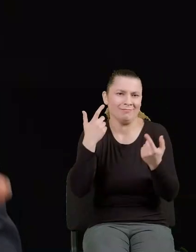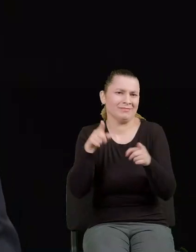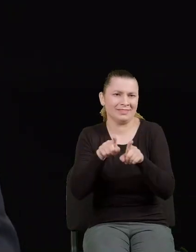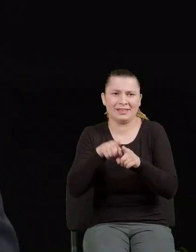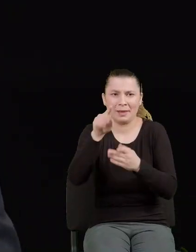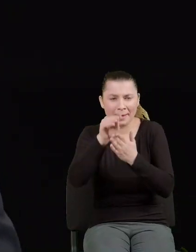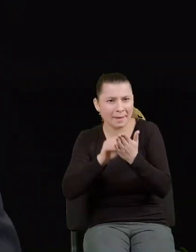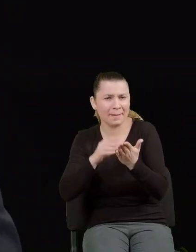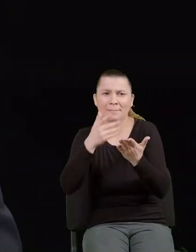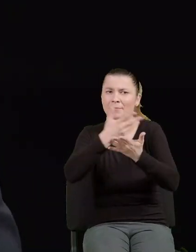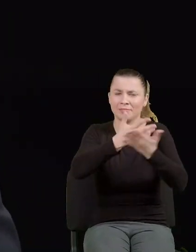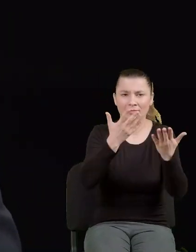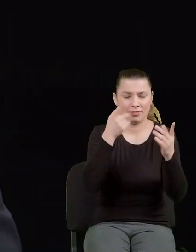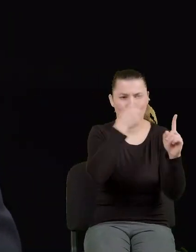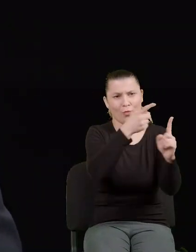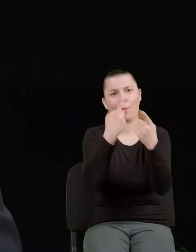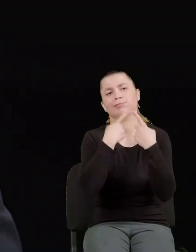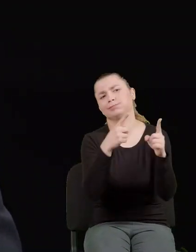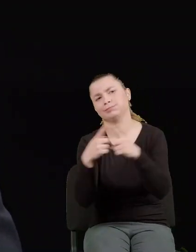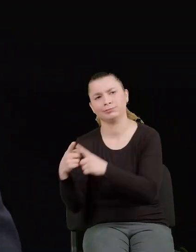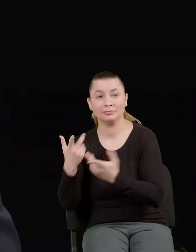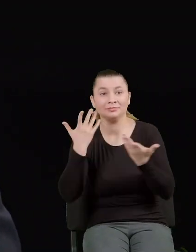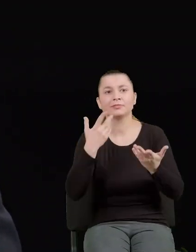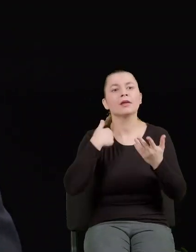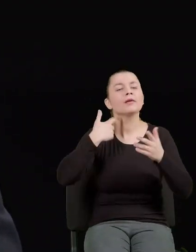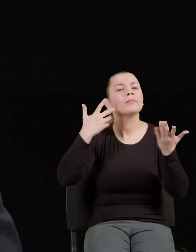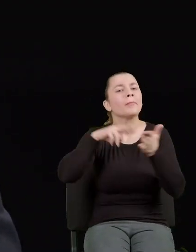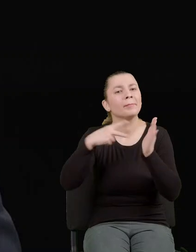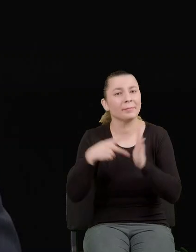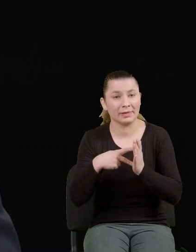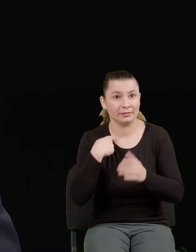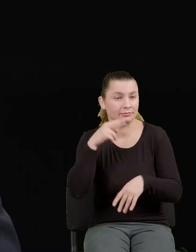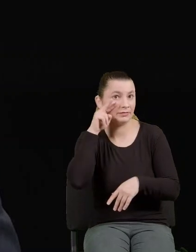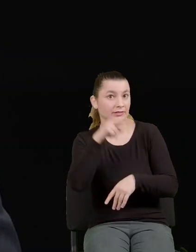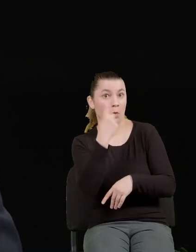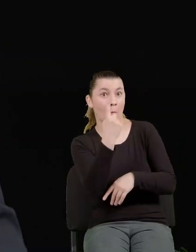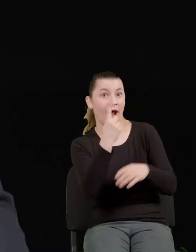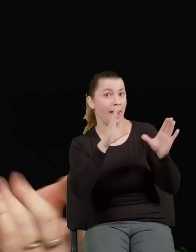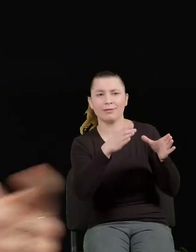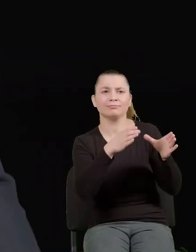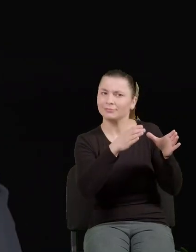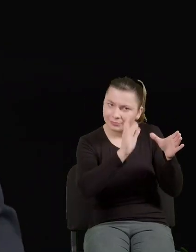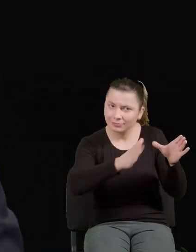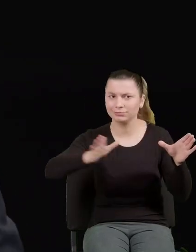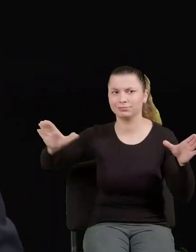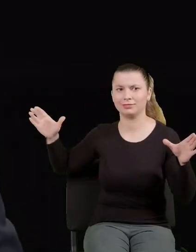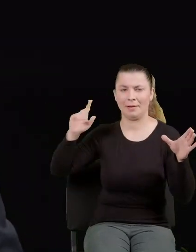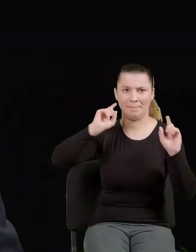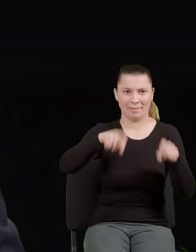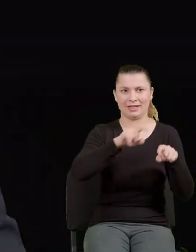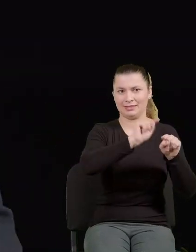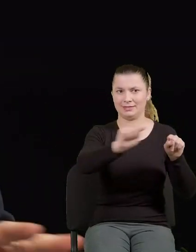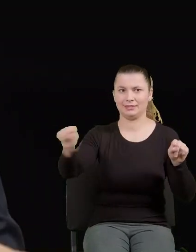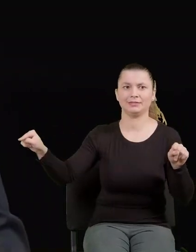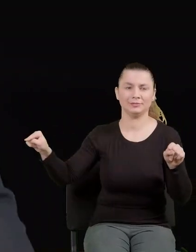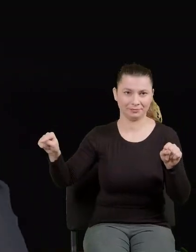the implementation, they are confronted in everyday life with how to best match